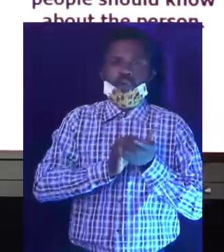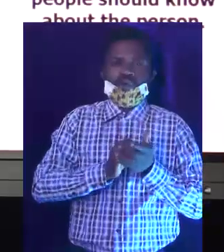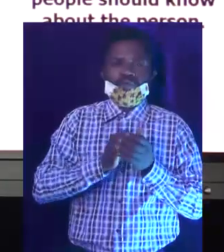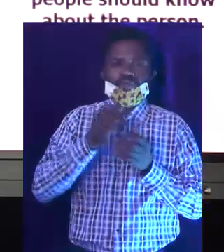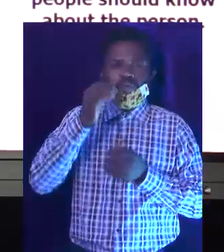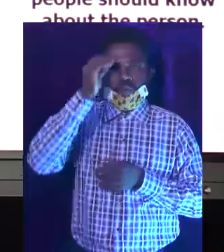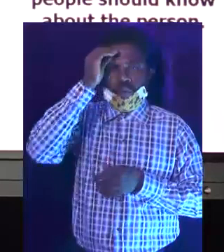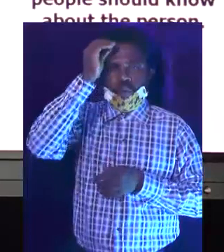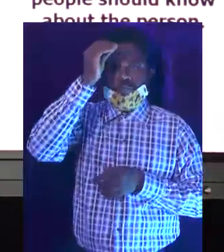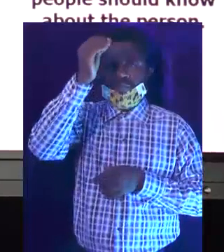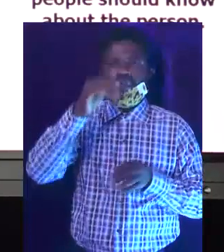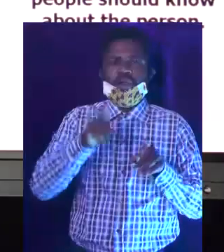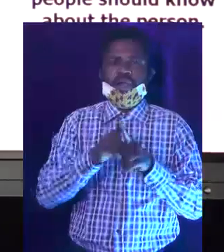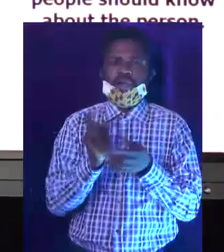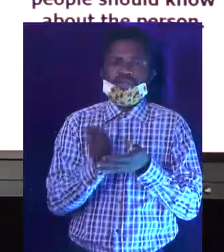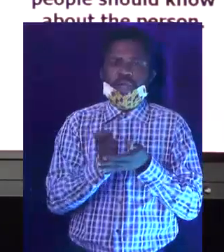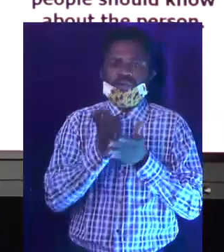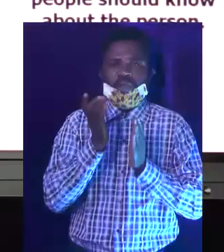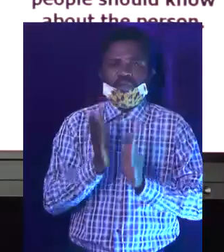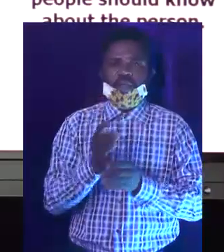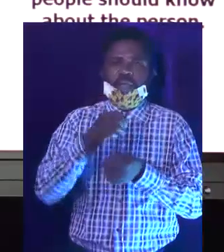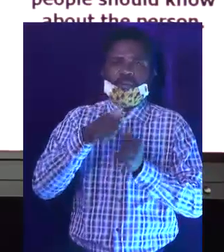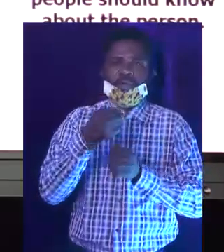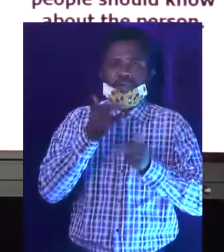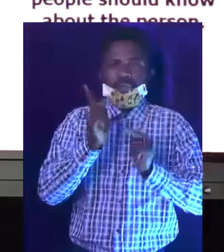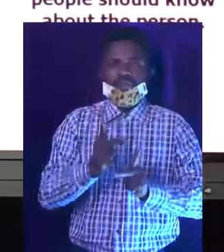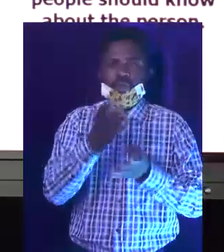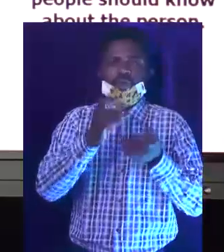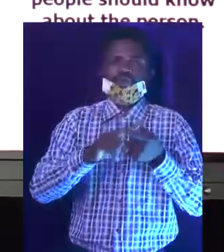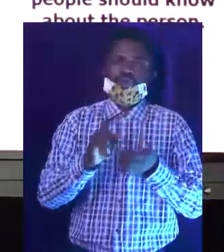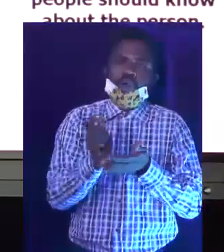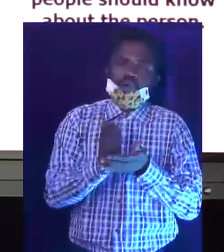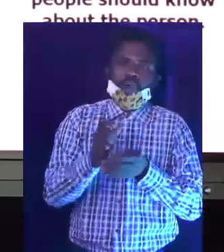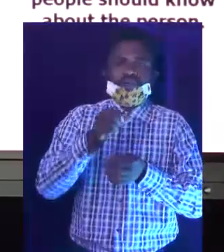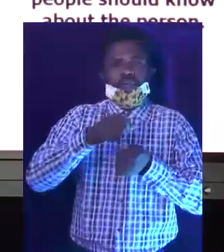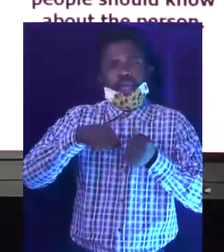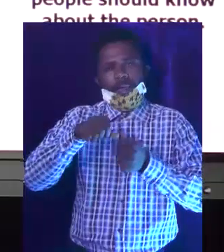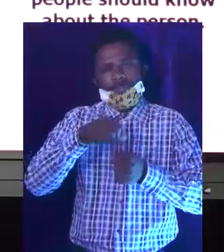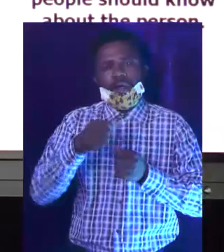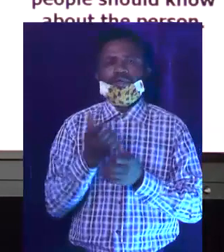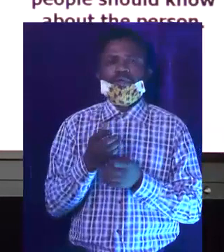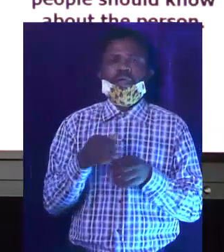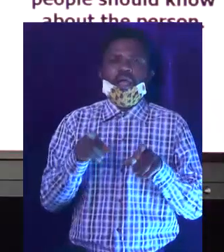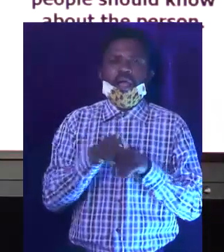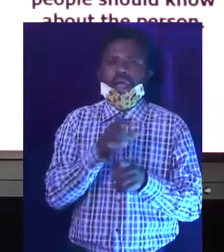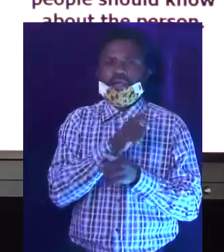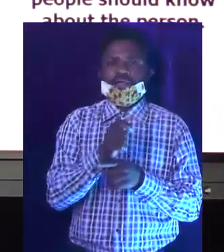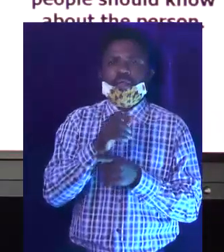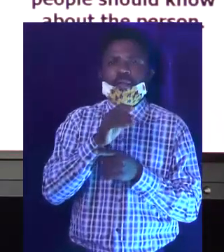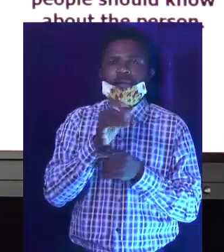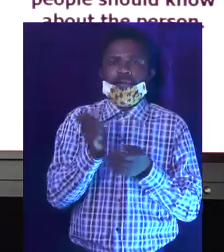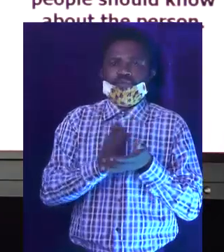a writer? What is your opinion about the person you are writing about? As